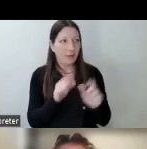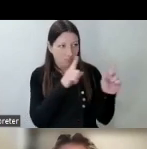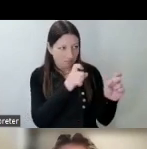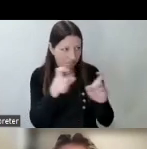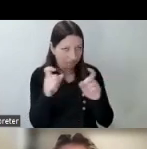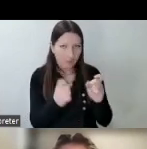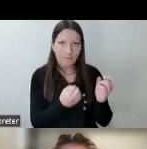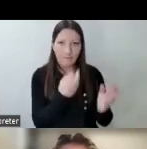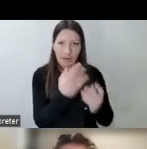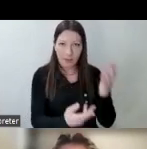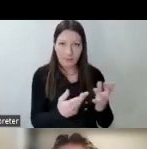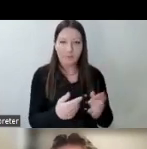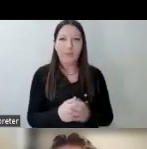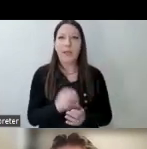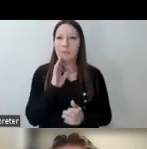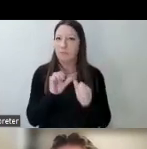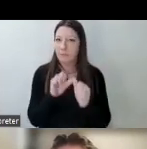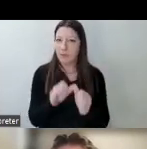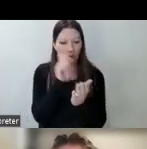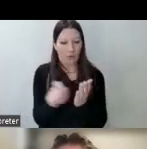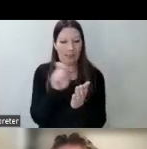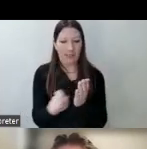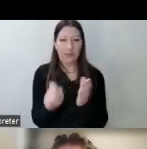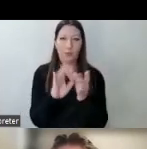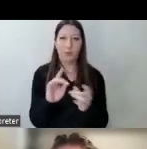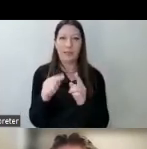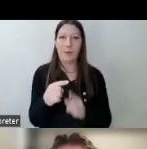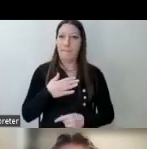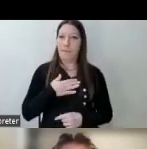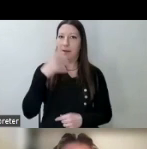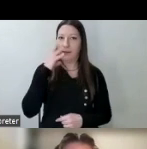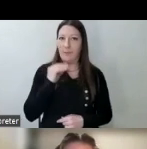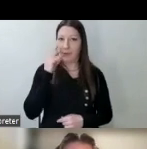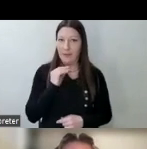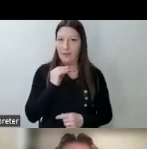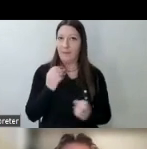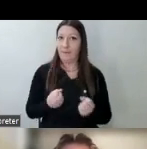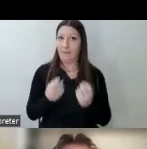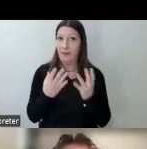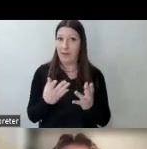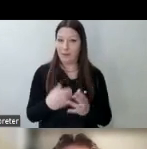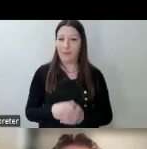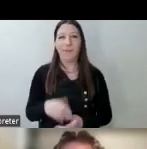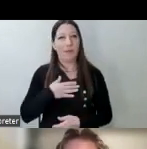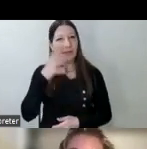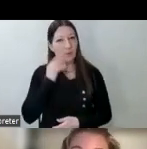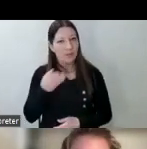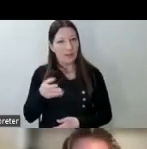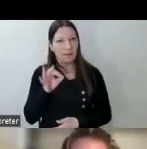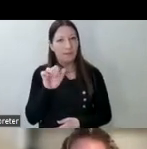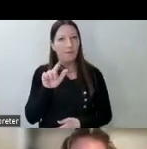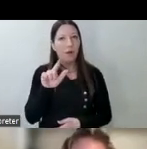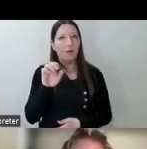my own fire-related experiences over the course of my time spent in Falcon Lake. I have several boxes of photographs from my parents'